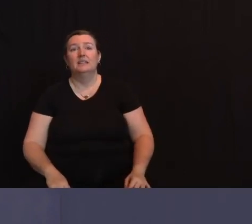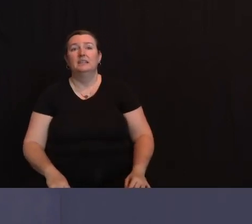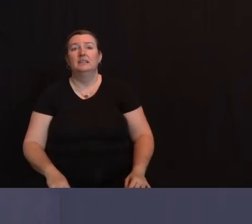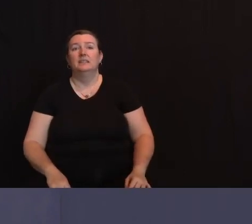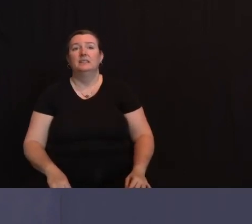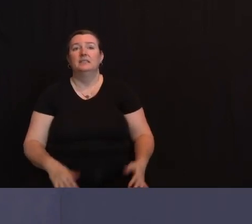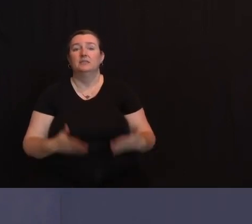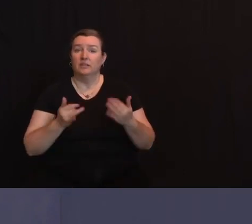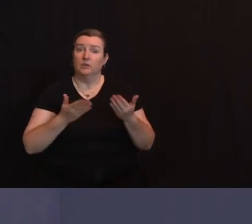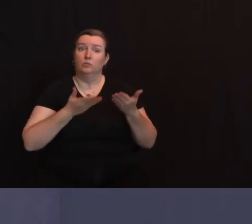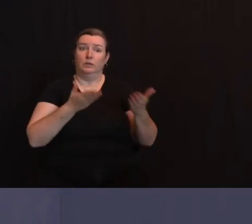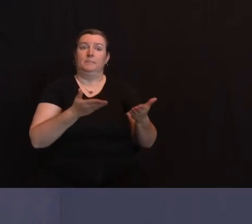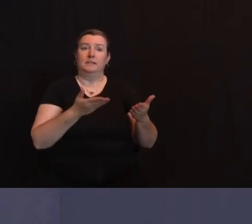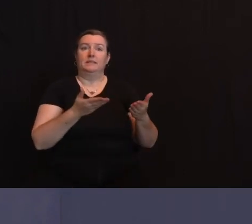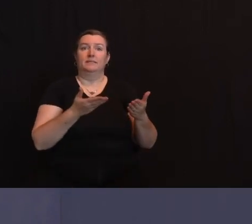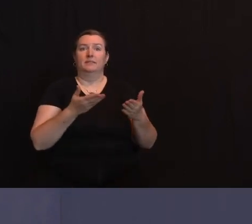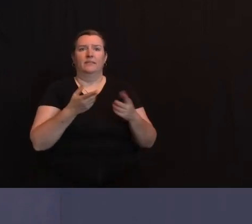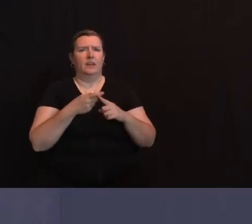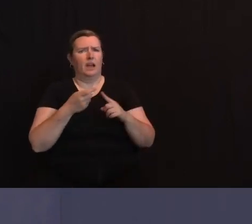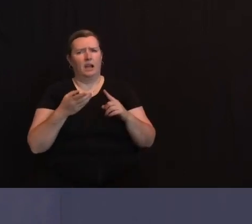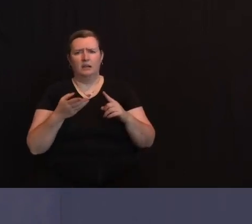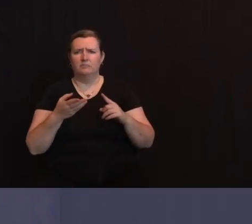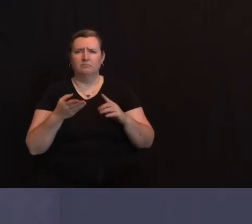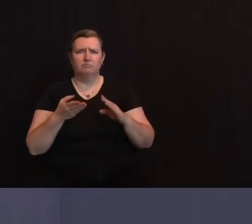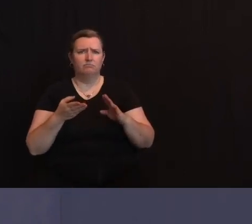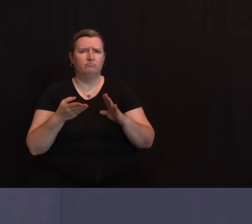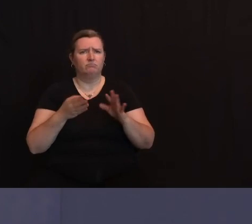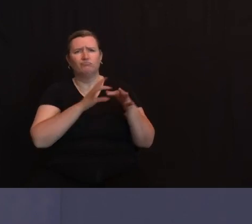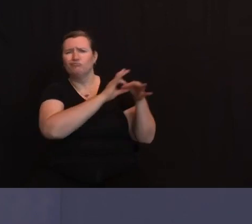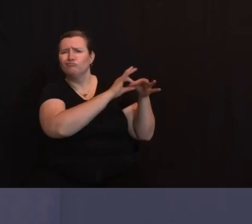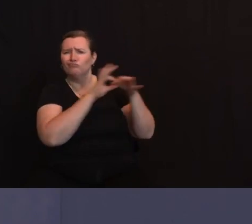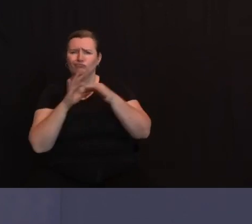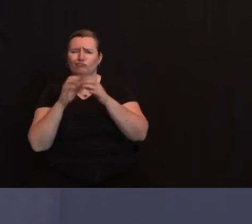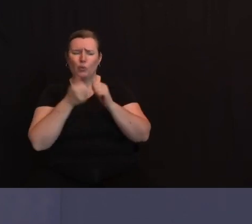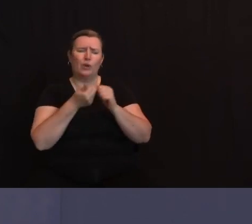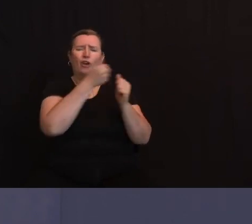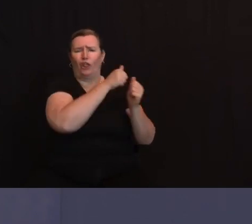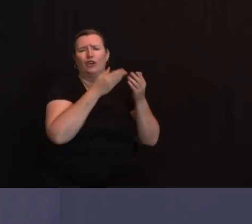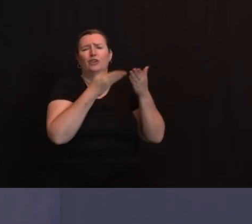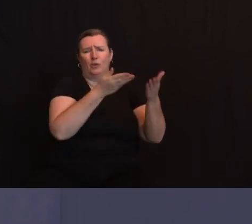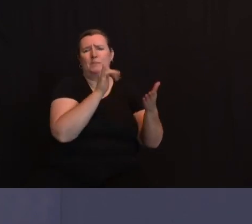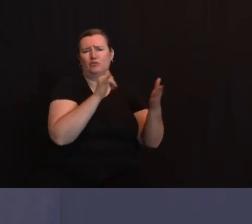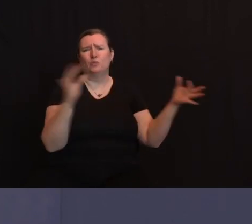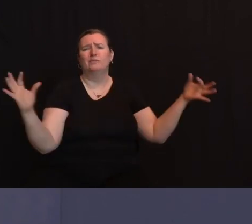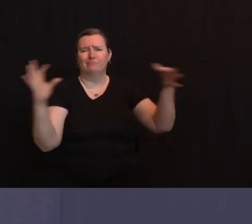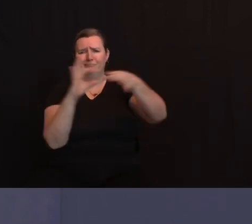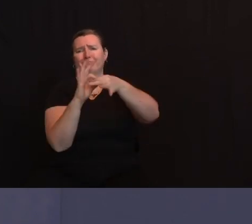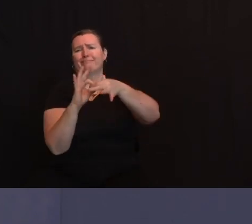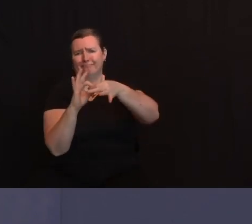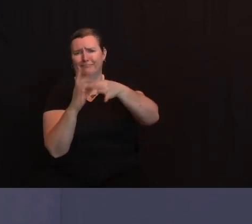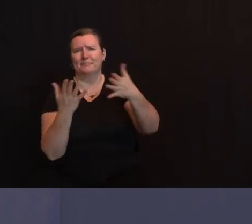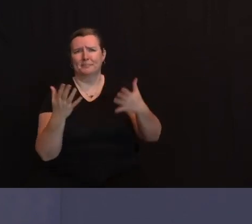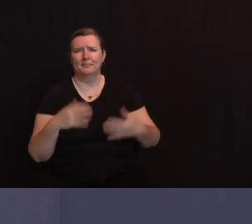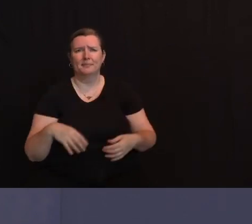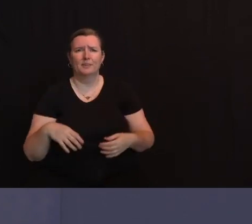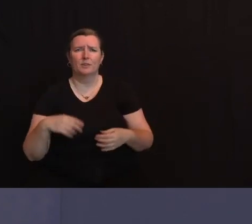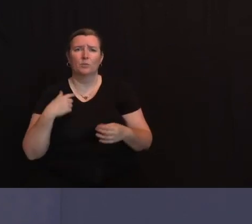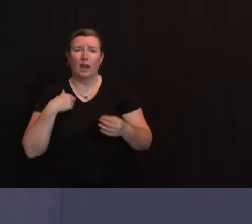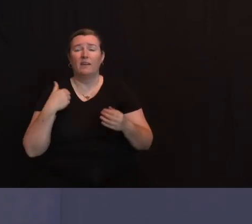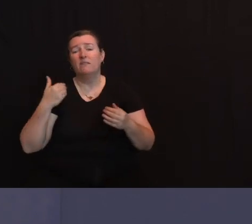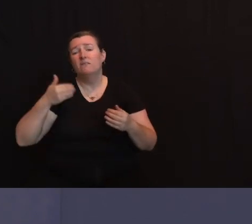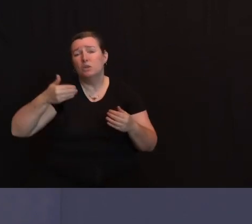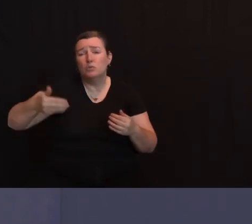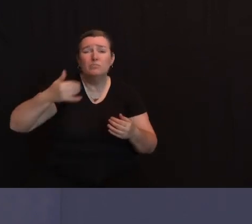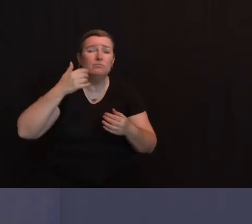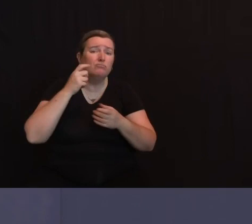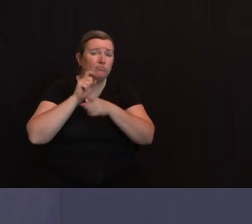pandemic. Since March 3rd, as many of you know, the department has held stakeholder calls with operators, issued more than 18 waivers